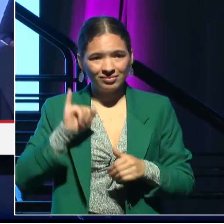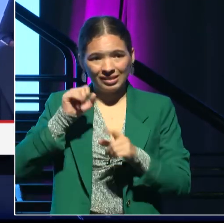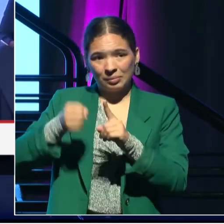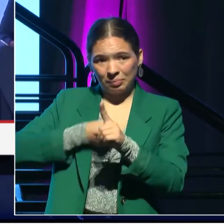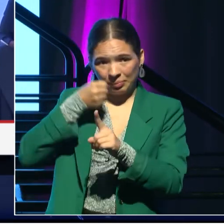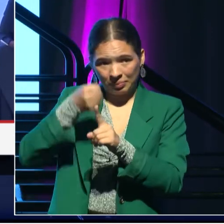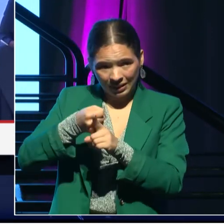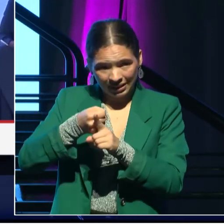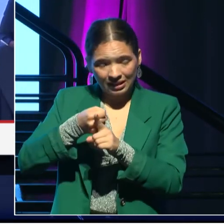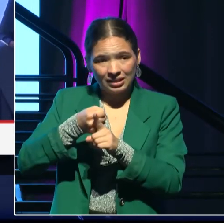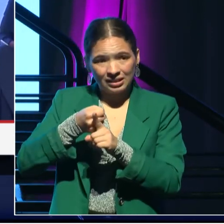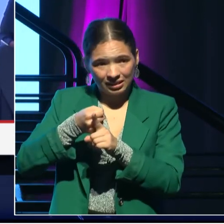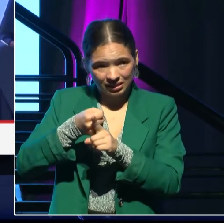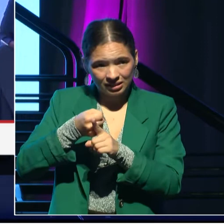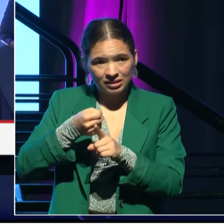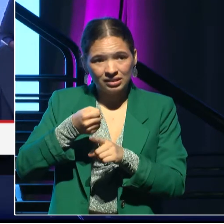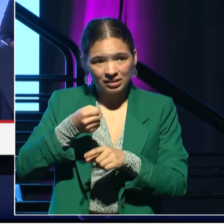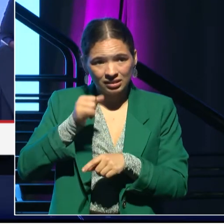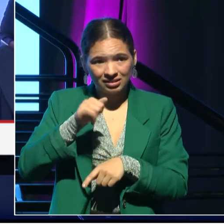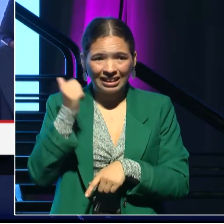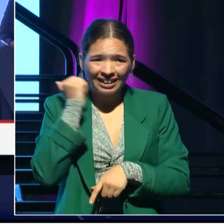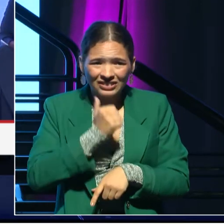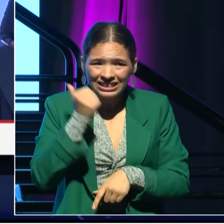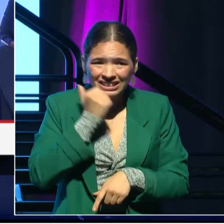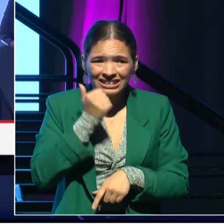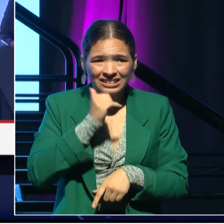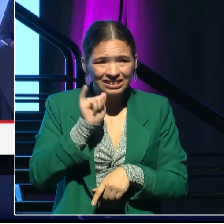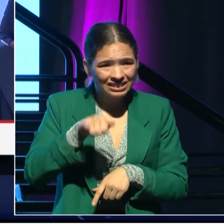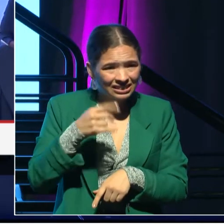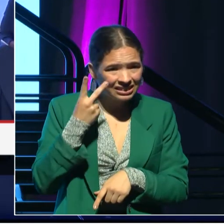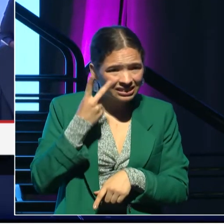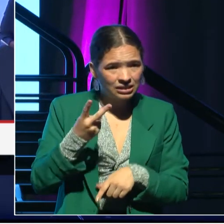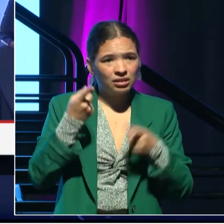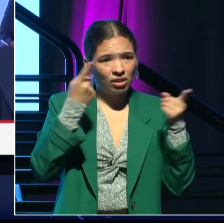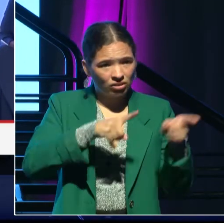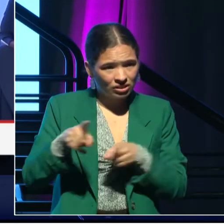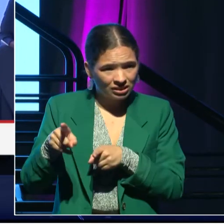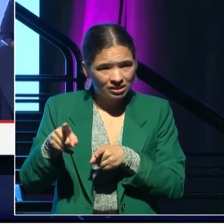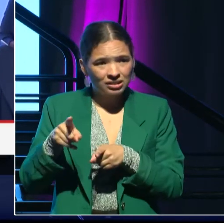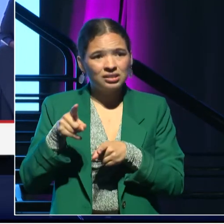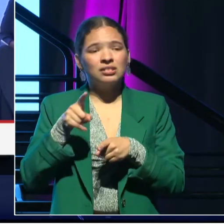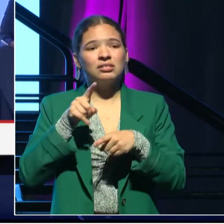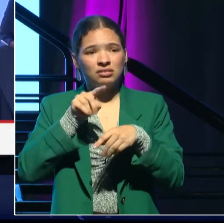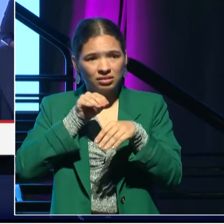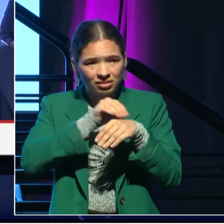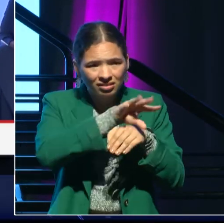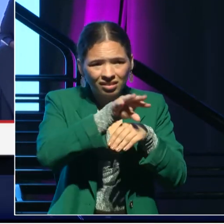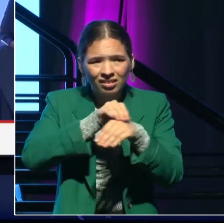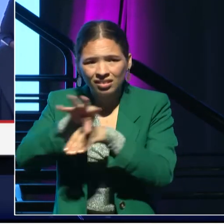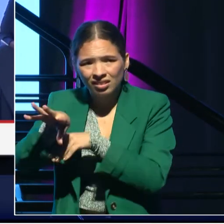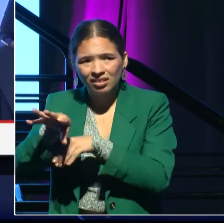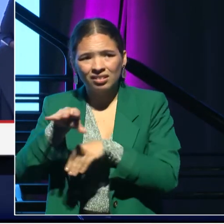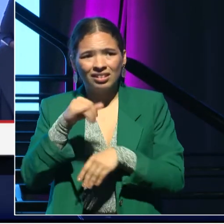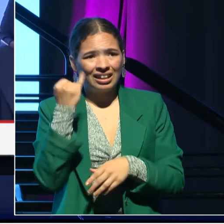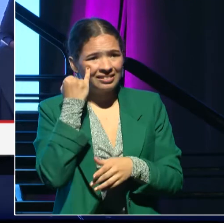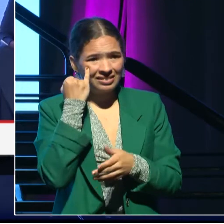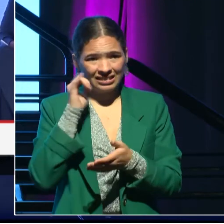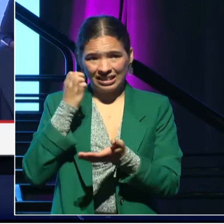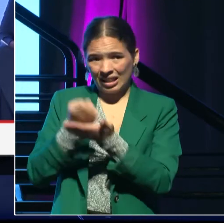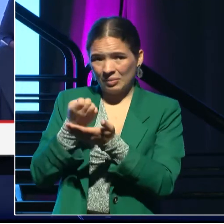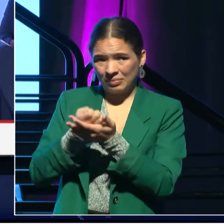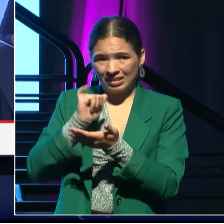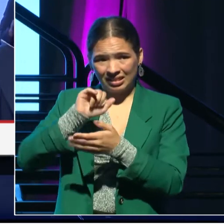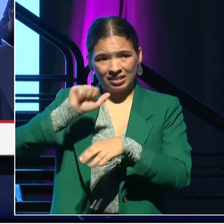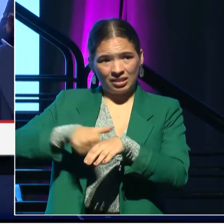about the impact of economics daily because I see it play out. If a community does not have economic stability, the opportunities are going